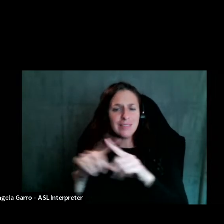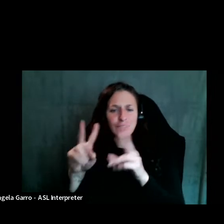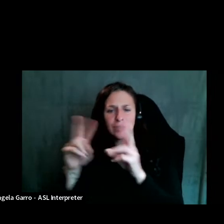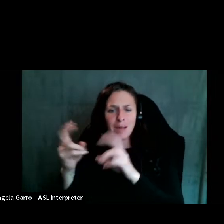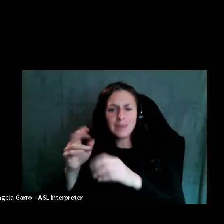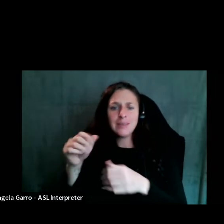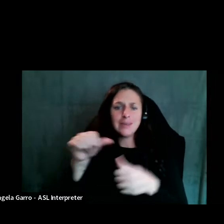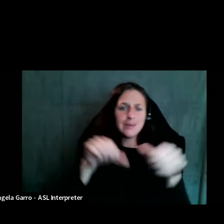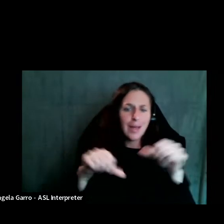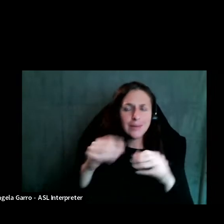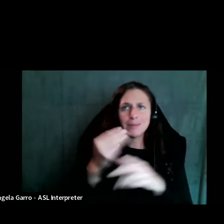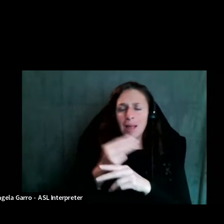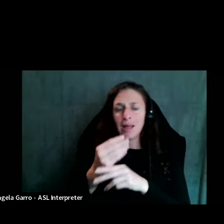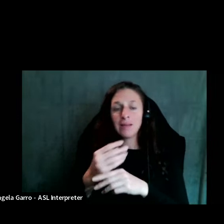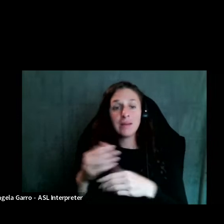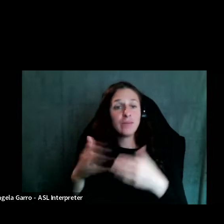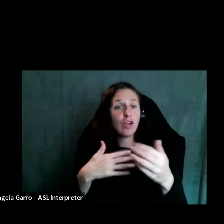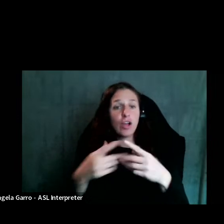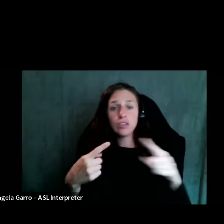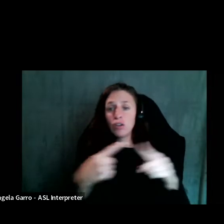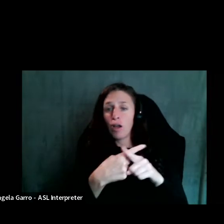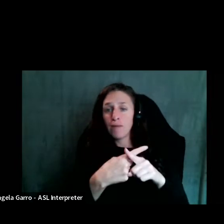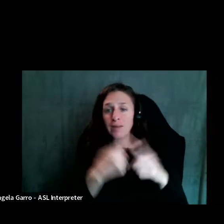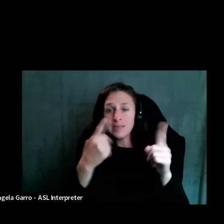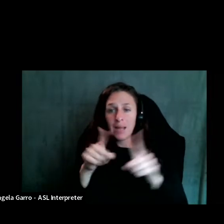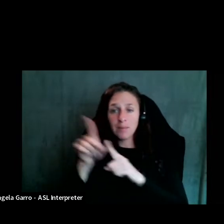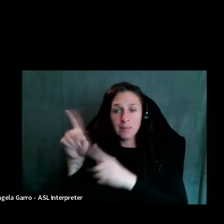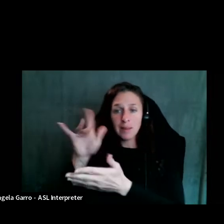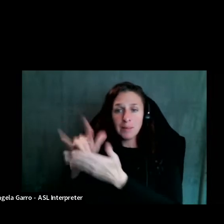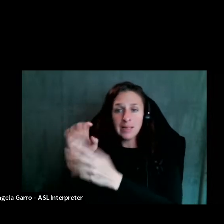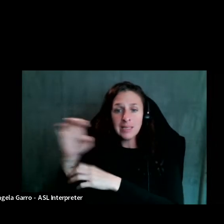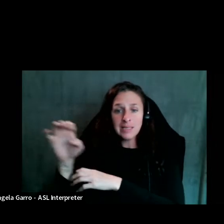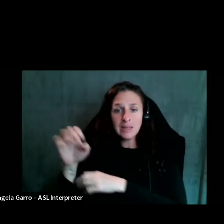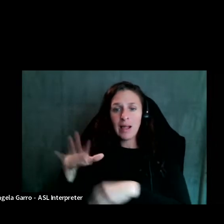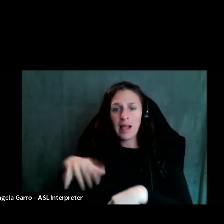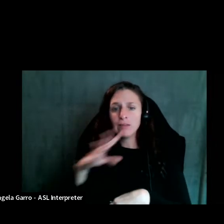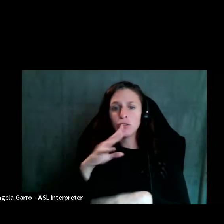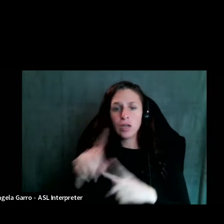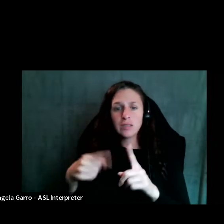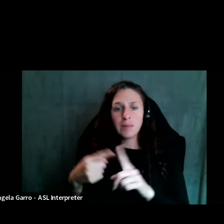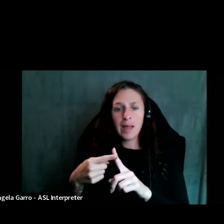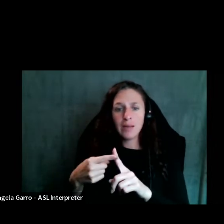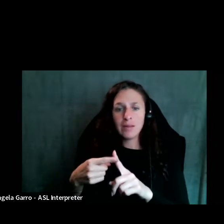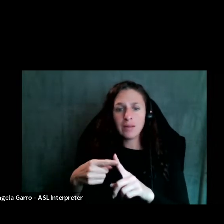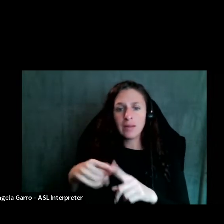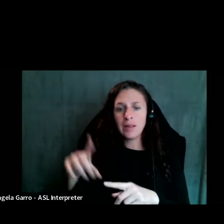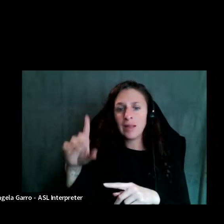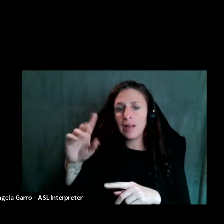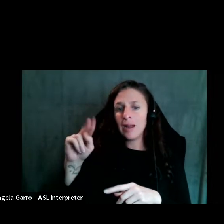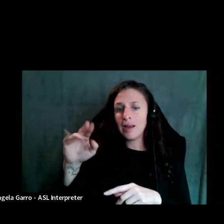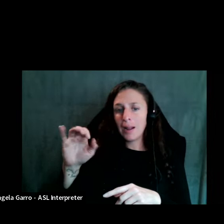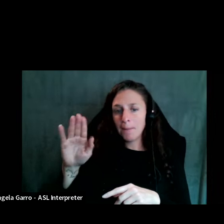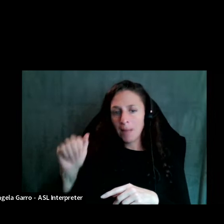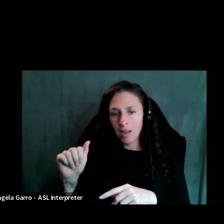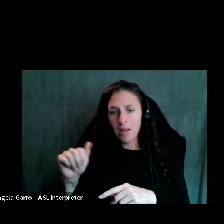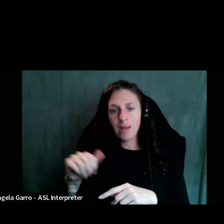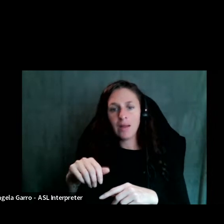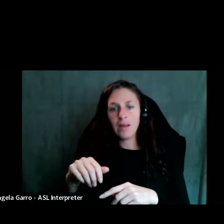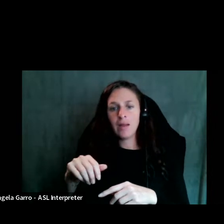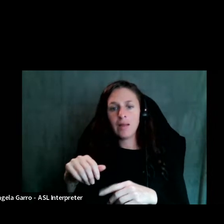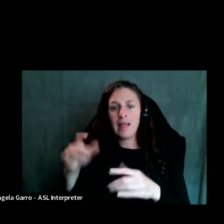current conflict in the Middle East, we haven't talked about the Nakba, the mass exile of the Arabs. This has not been talked